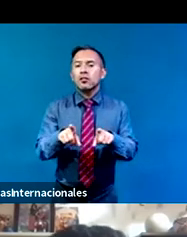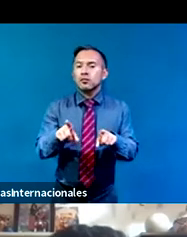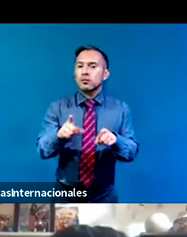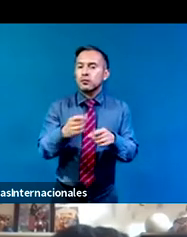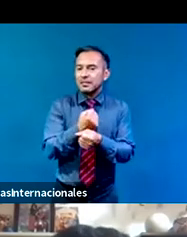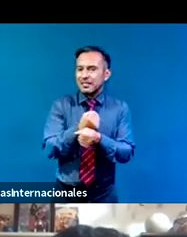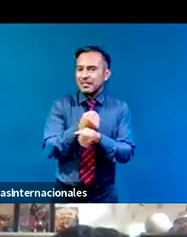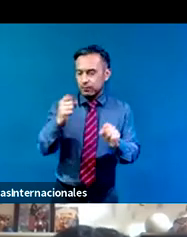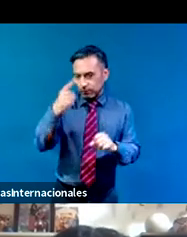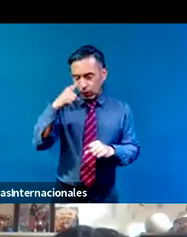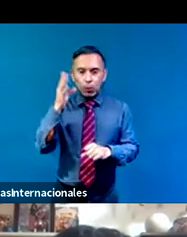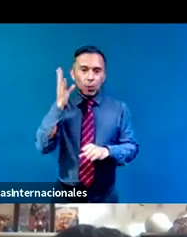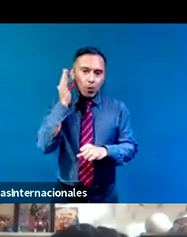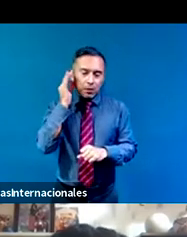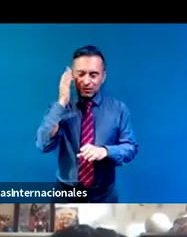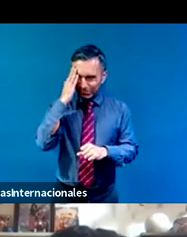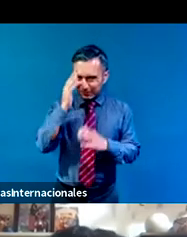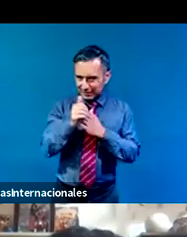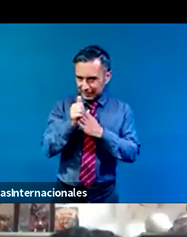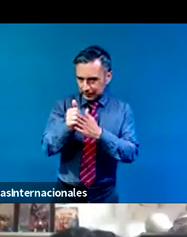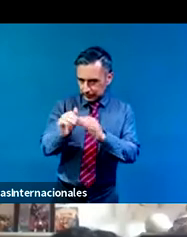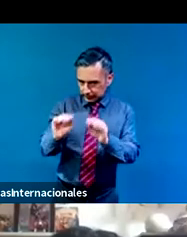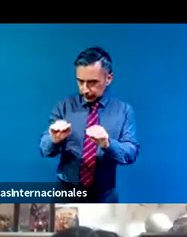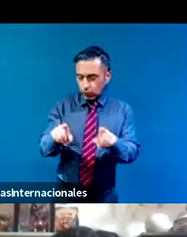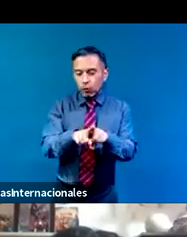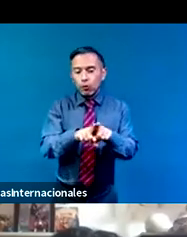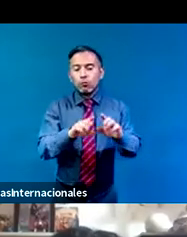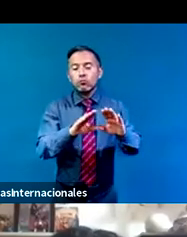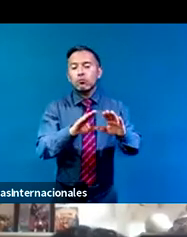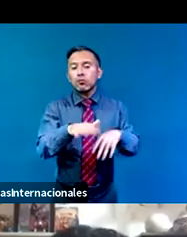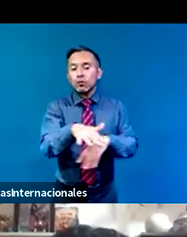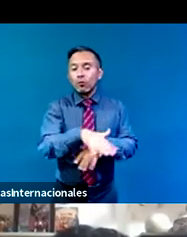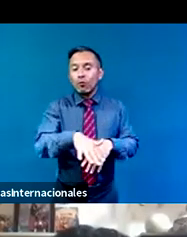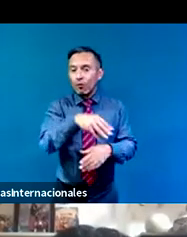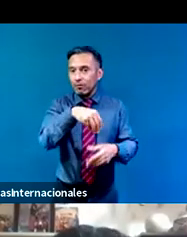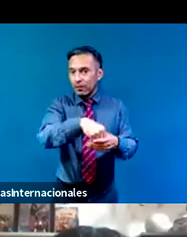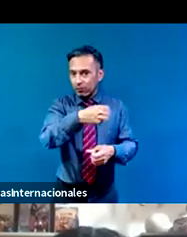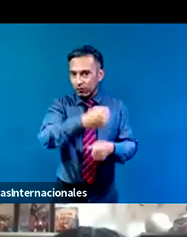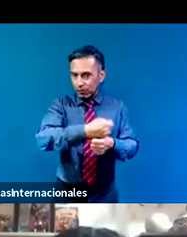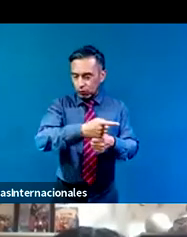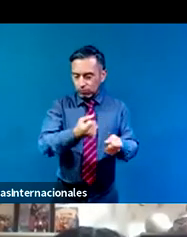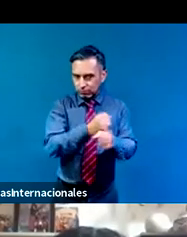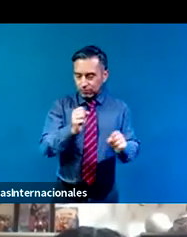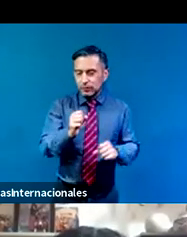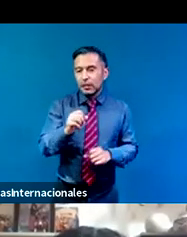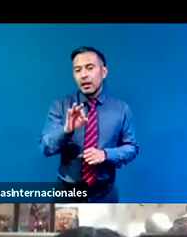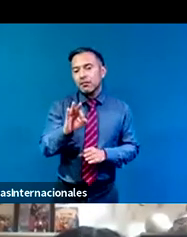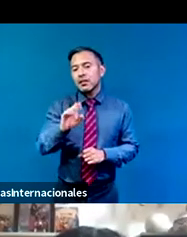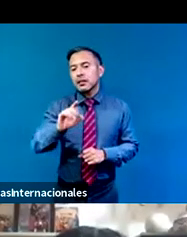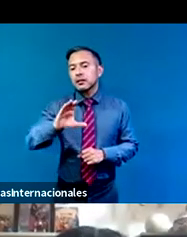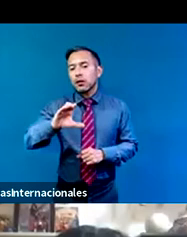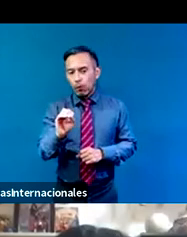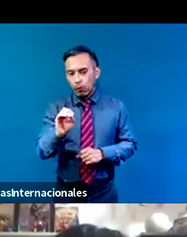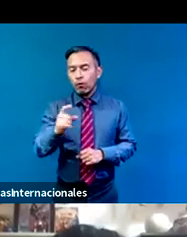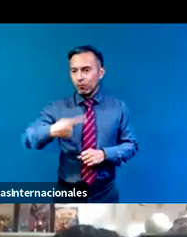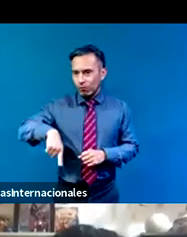So we work at UNCDF with our partners, you see here and elsewhere, to ensure that sex disaggregated data